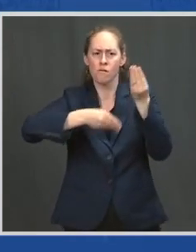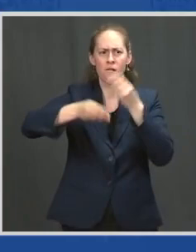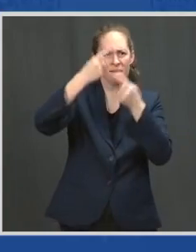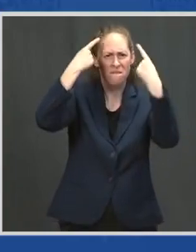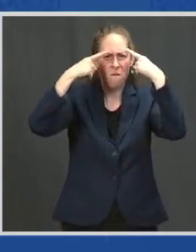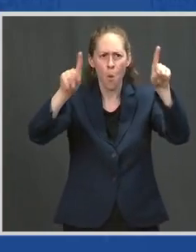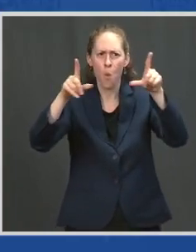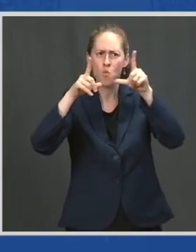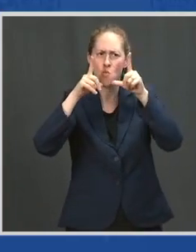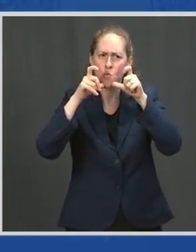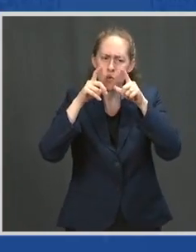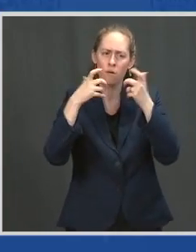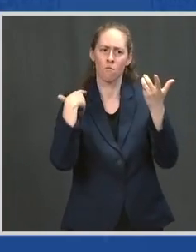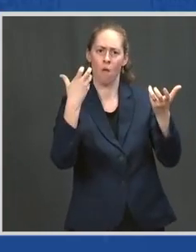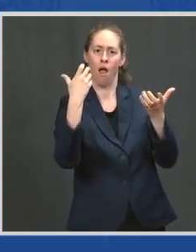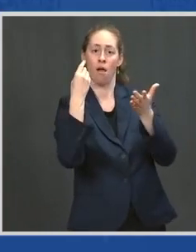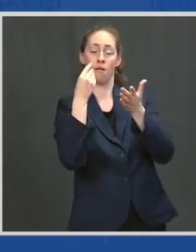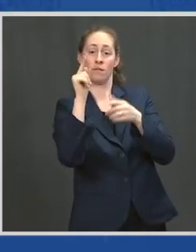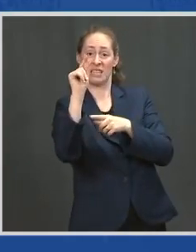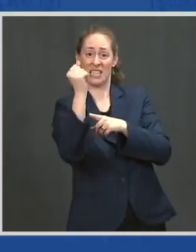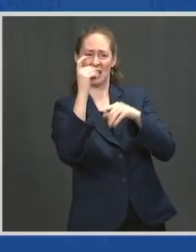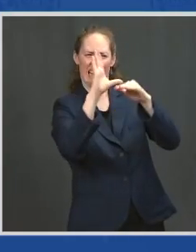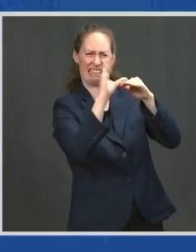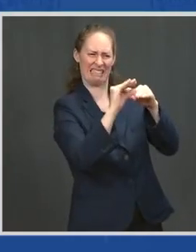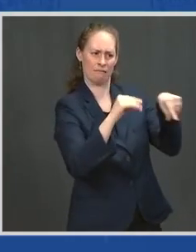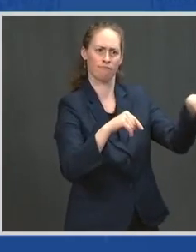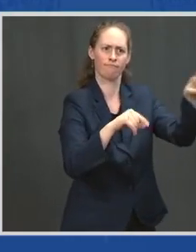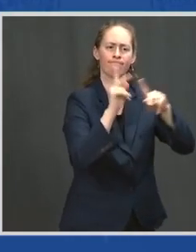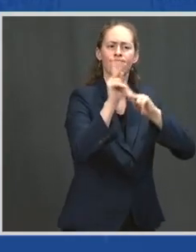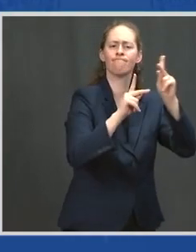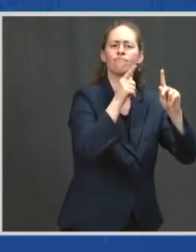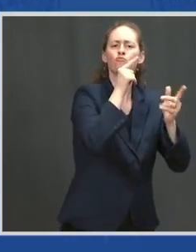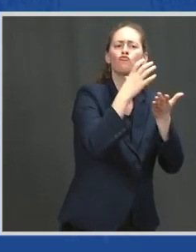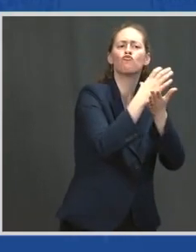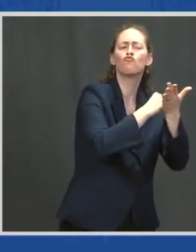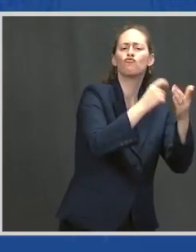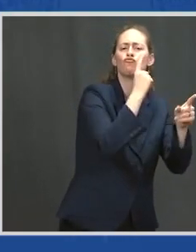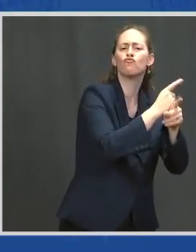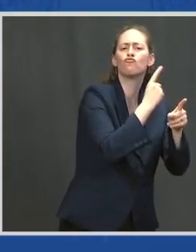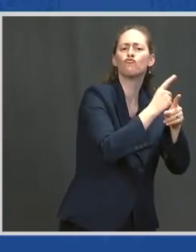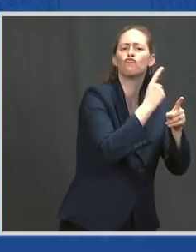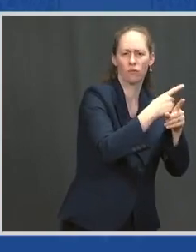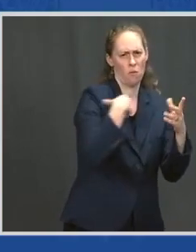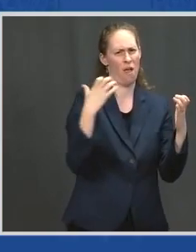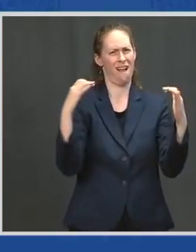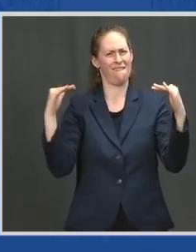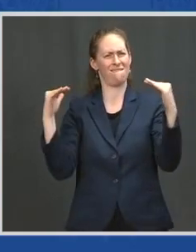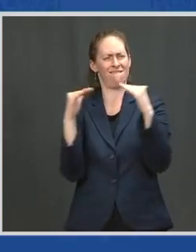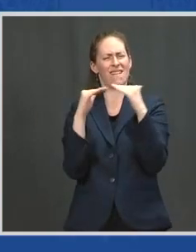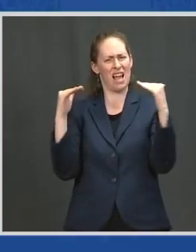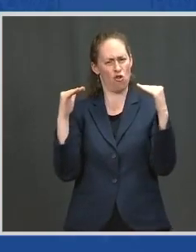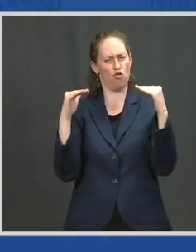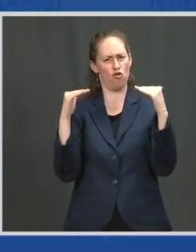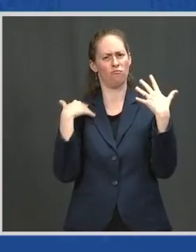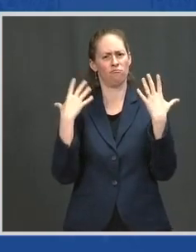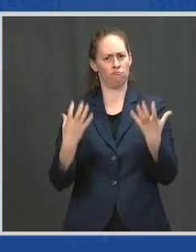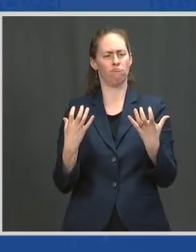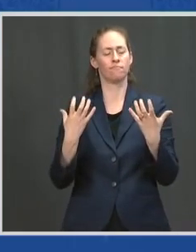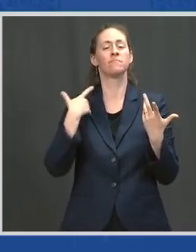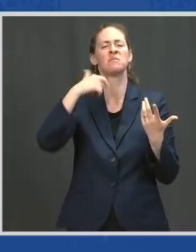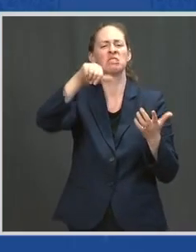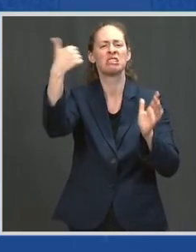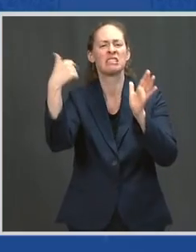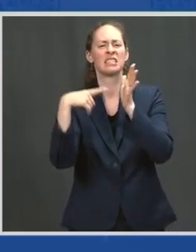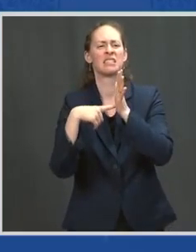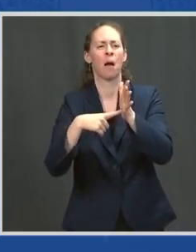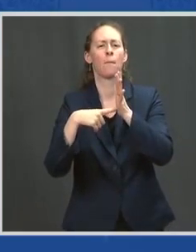working class folks and making everybody pay their fair share. Here's an example of that choice. If you ask the top